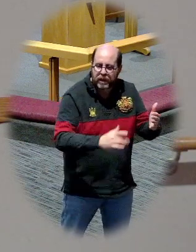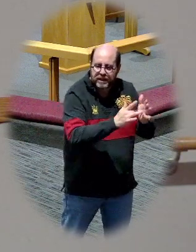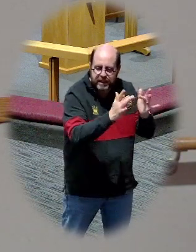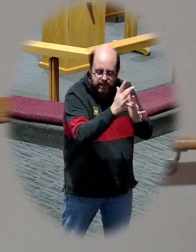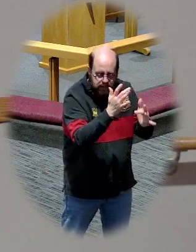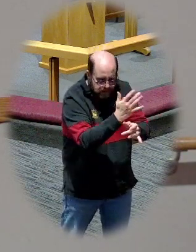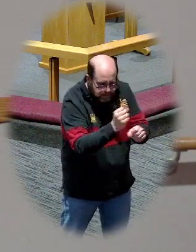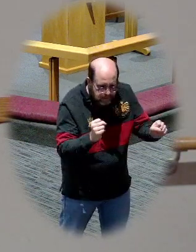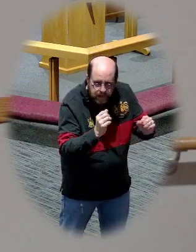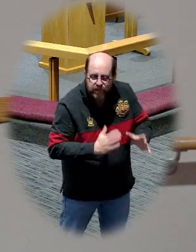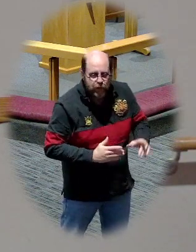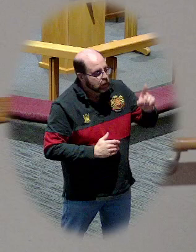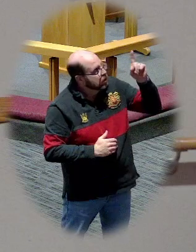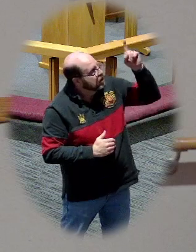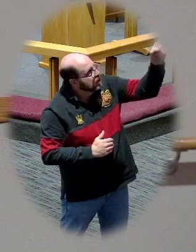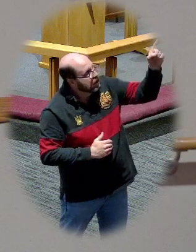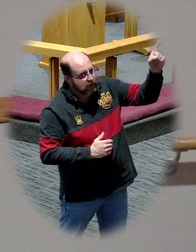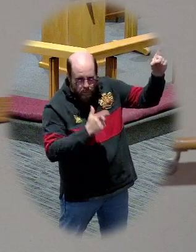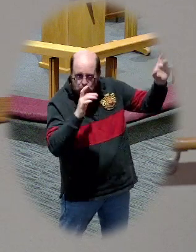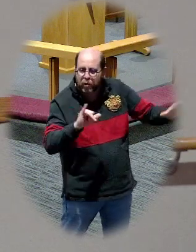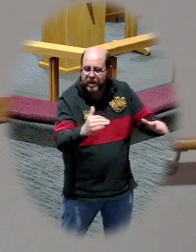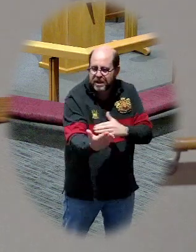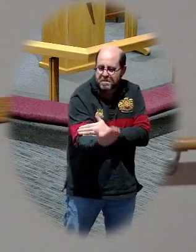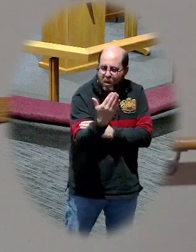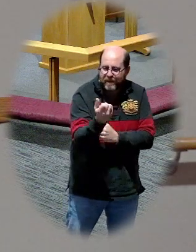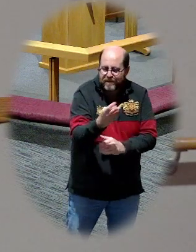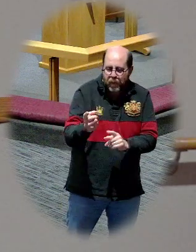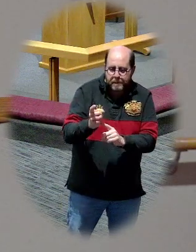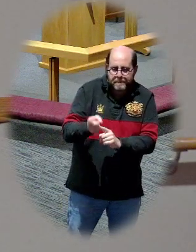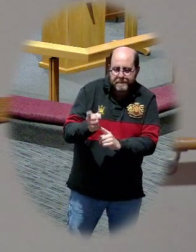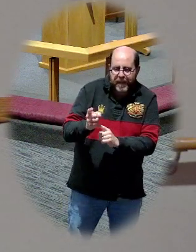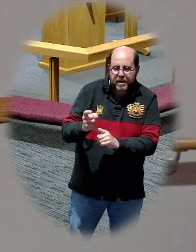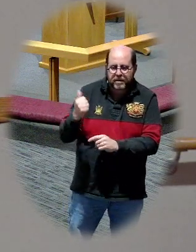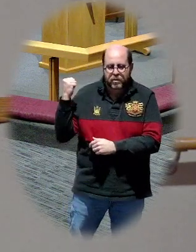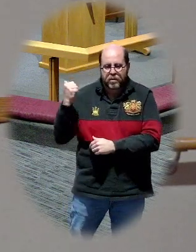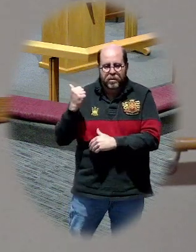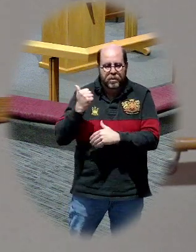Christ, which He's going to do this morning in just a few moments.